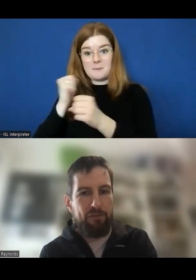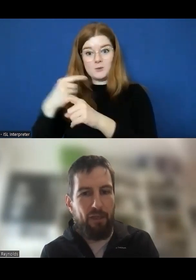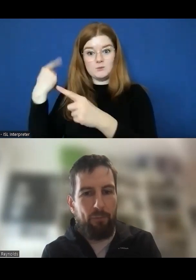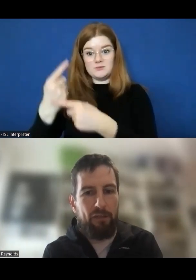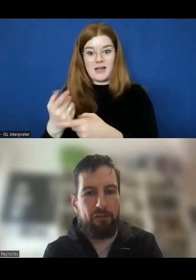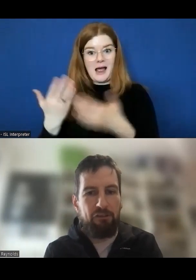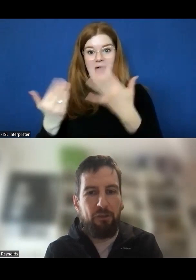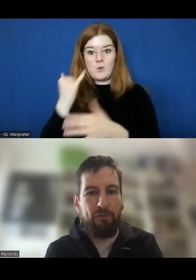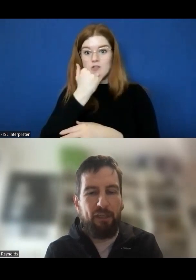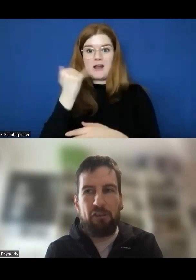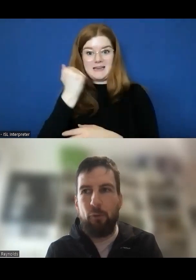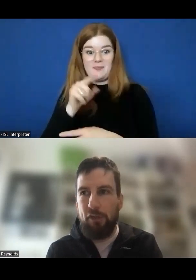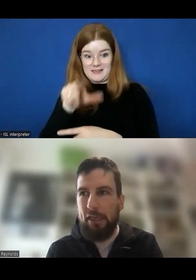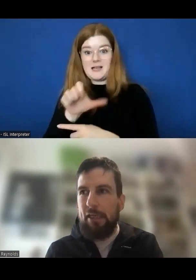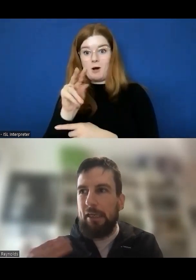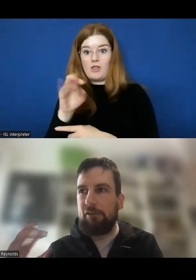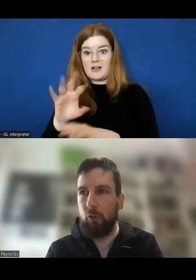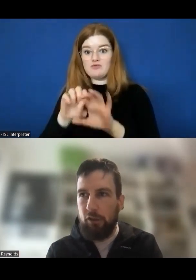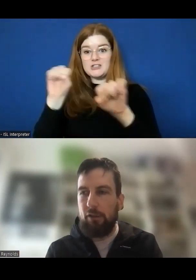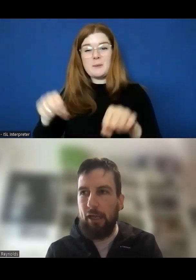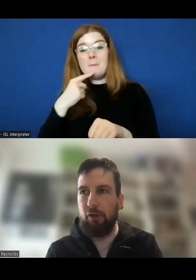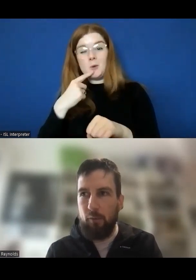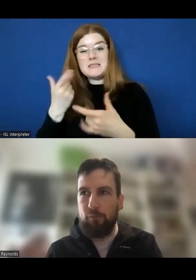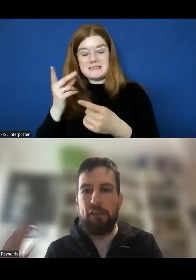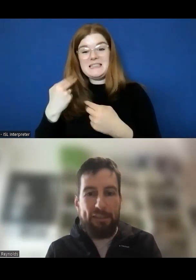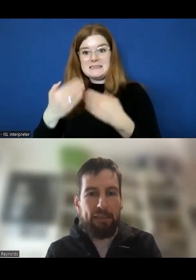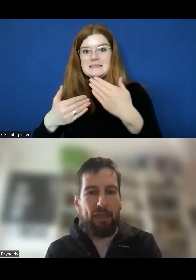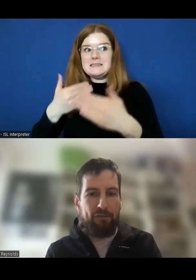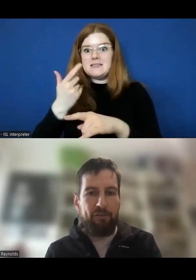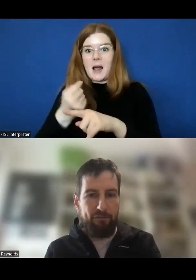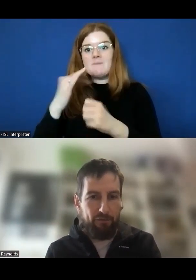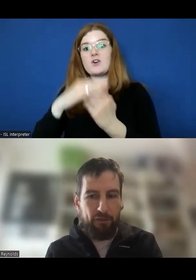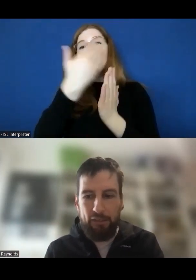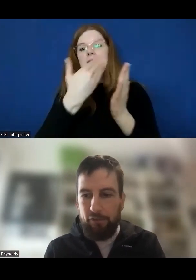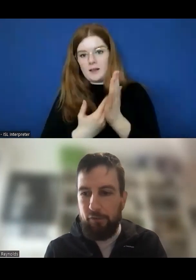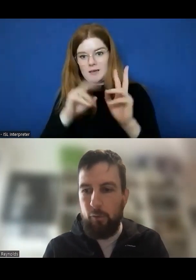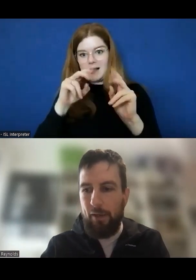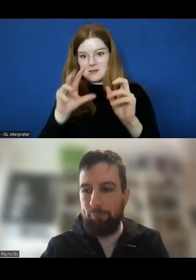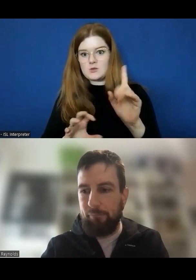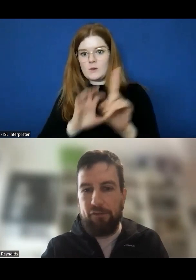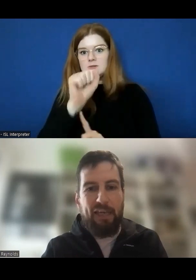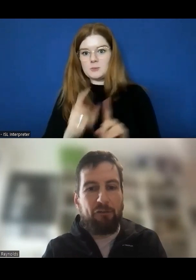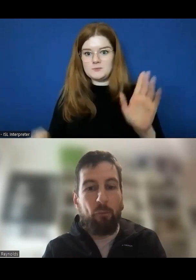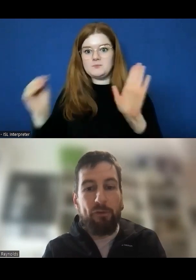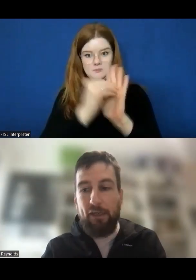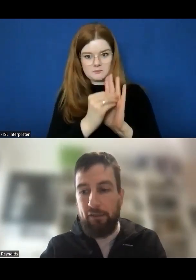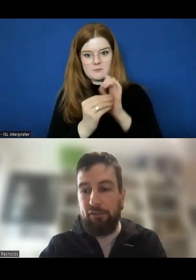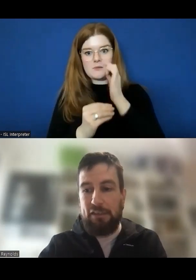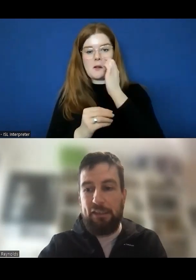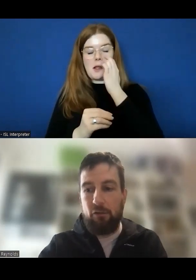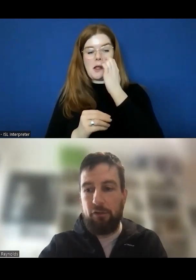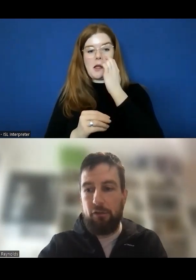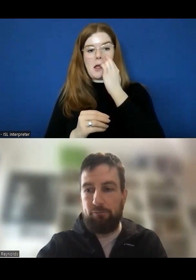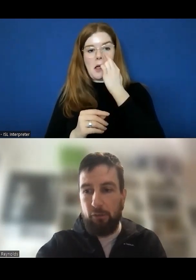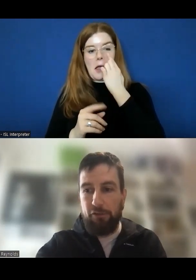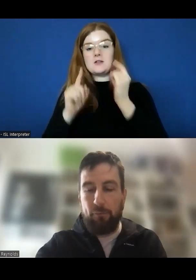Israel is an apartheid regime essentially. But it took time for the legal analysis to catch up with that. And it is